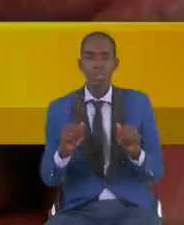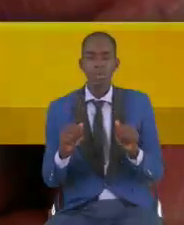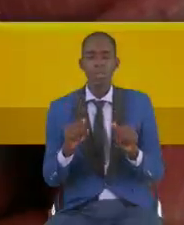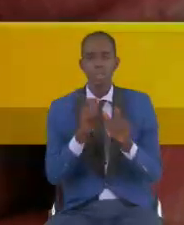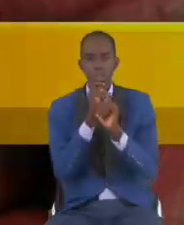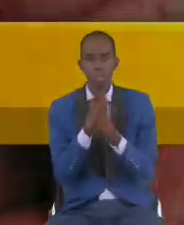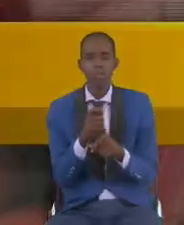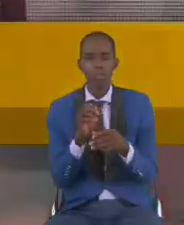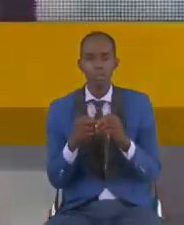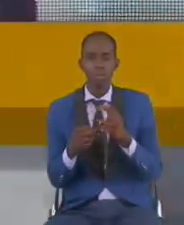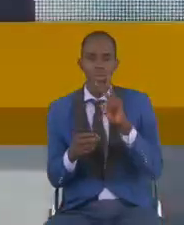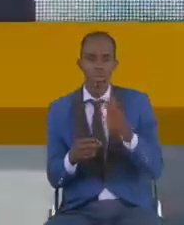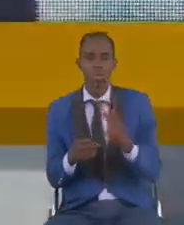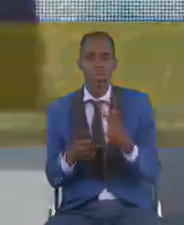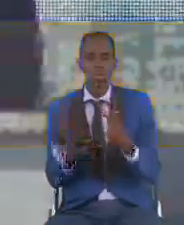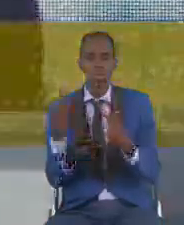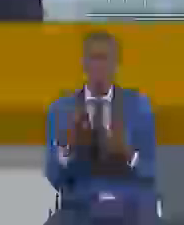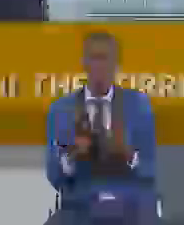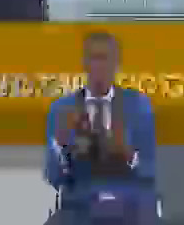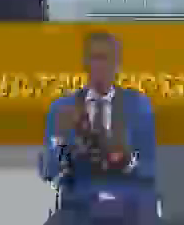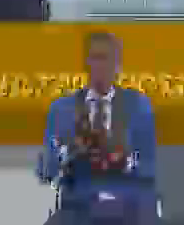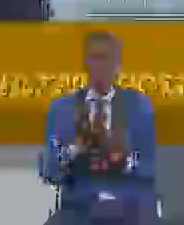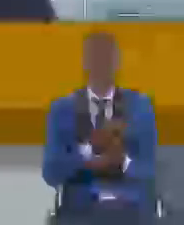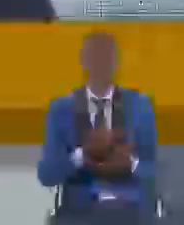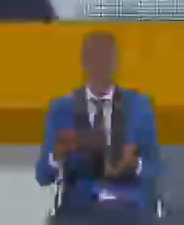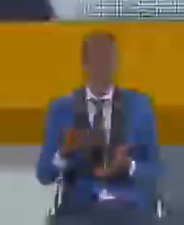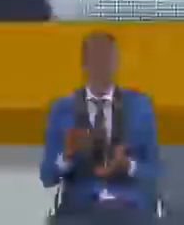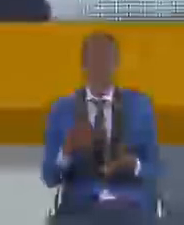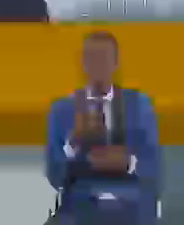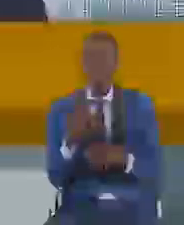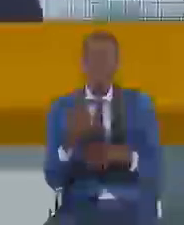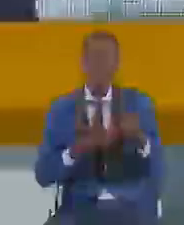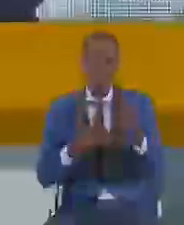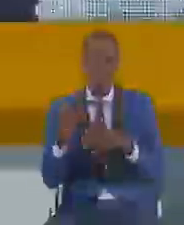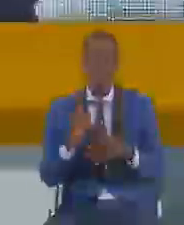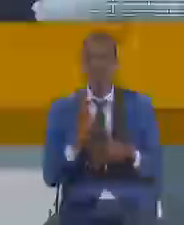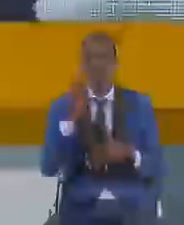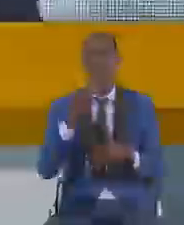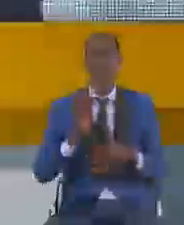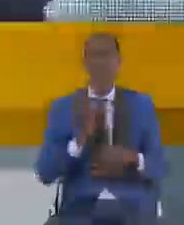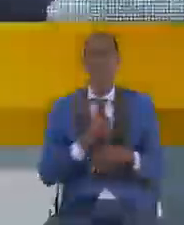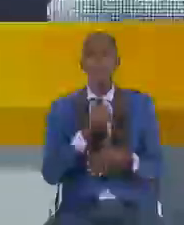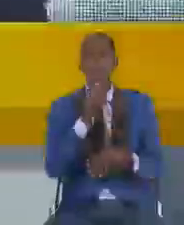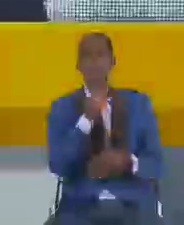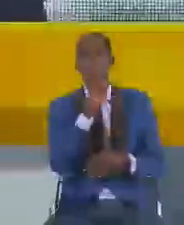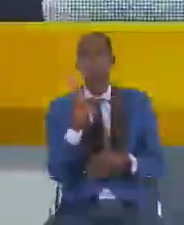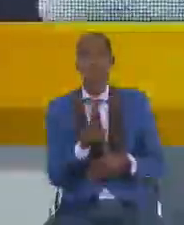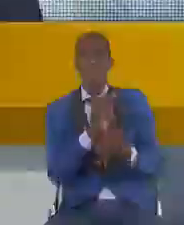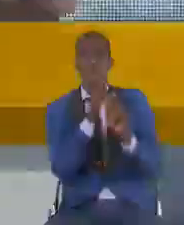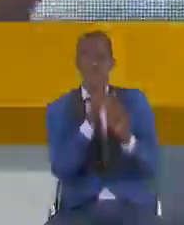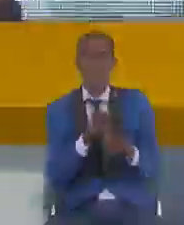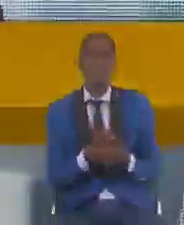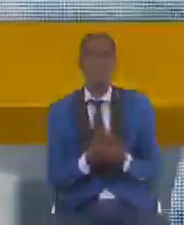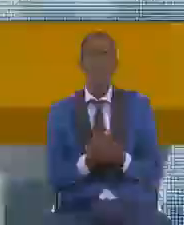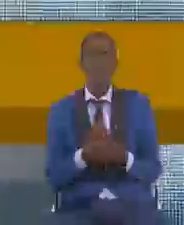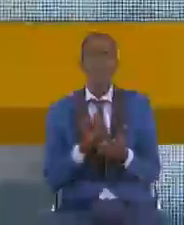two, the stirring up of our unused gifts. Unused gifts that